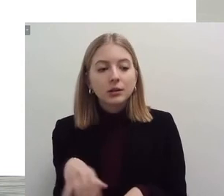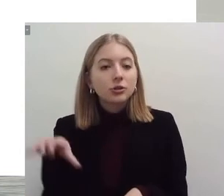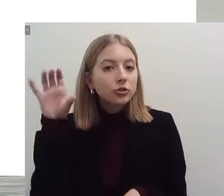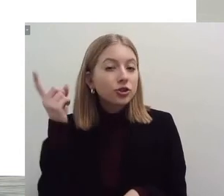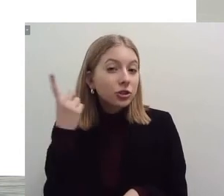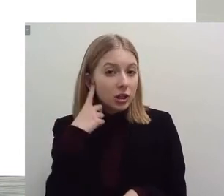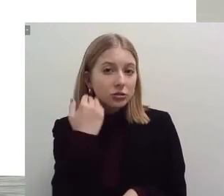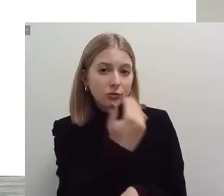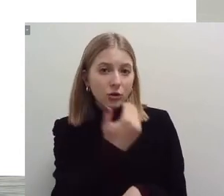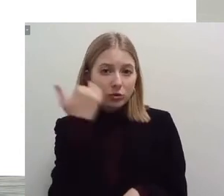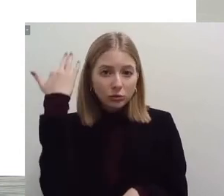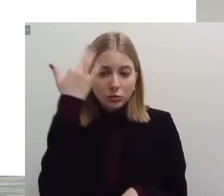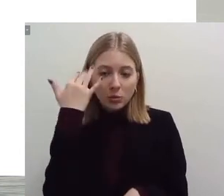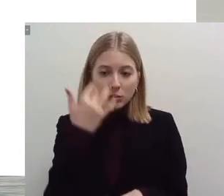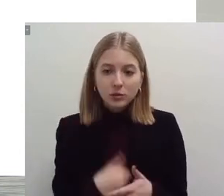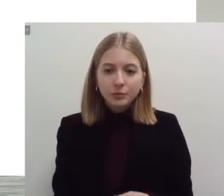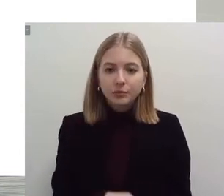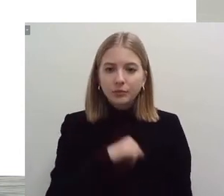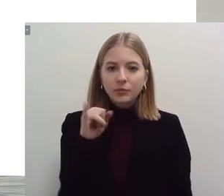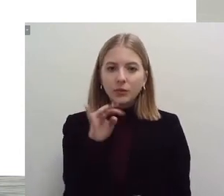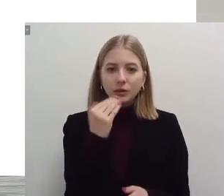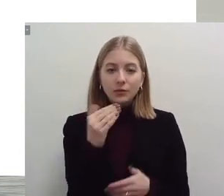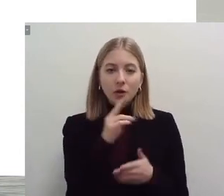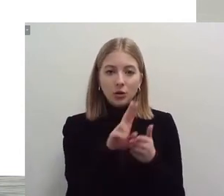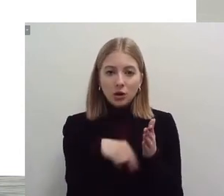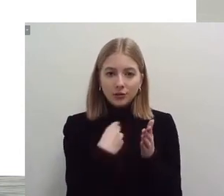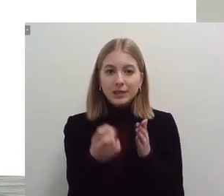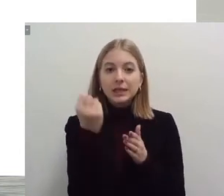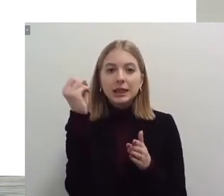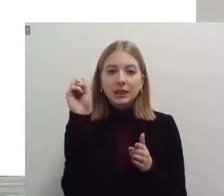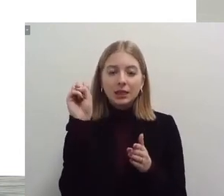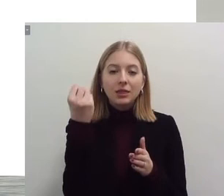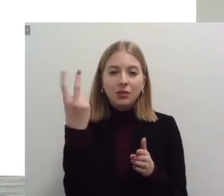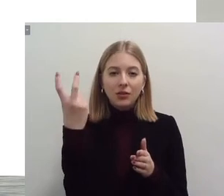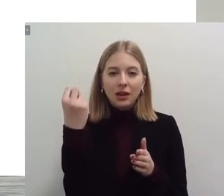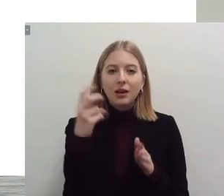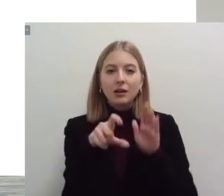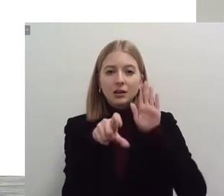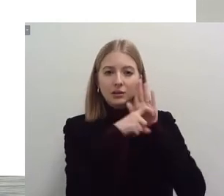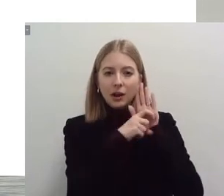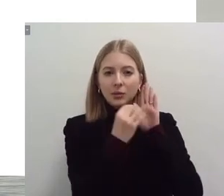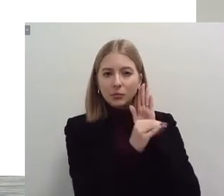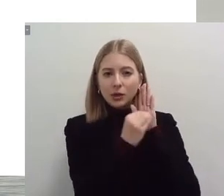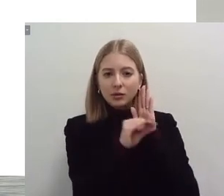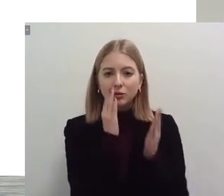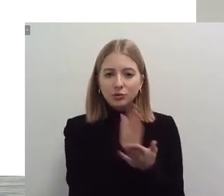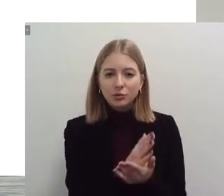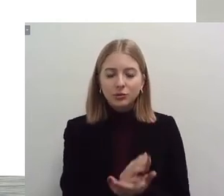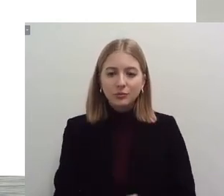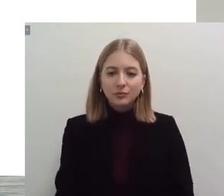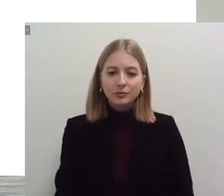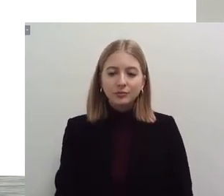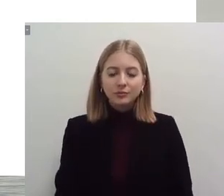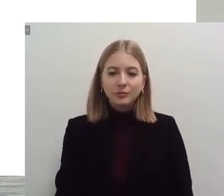case concerning that child. My question to the panelists is, how far away are we from that